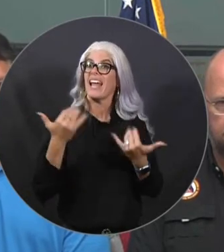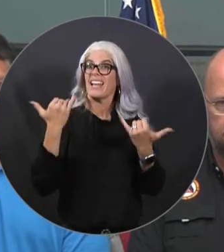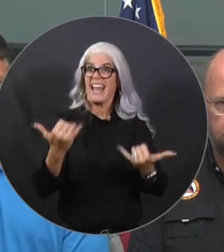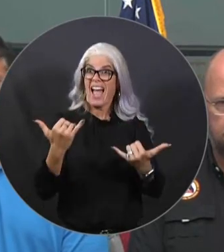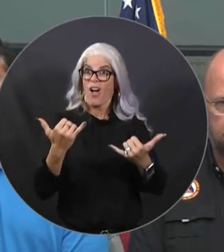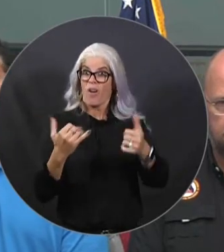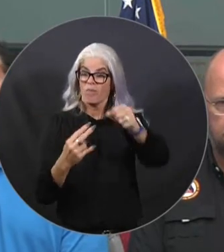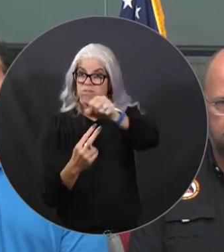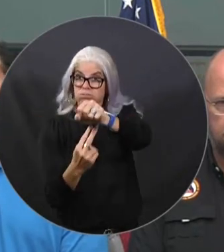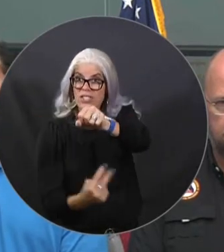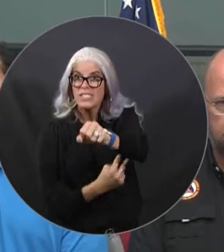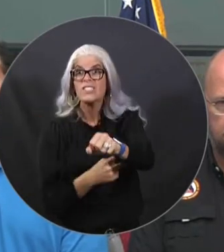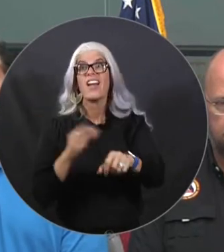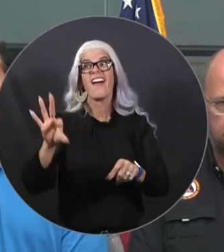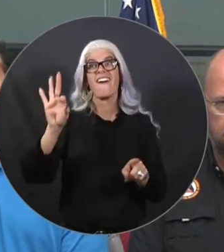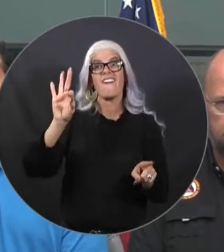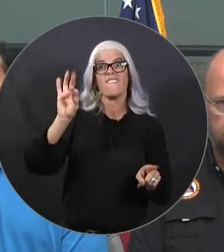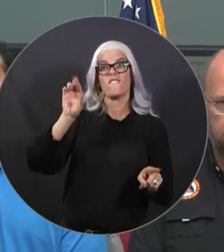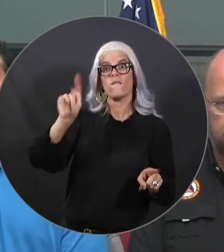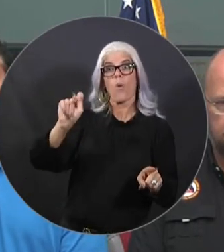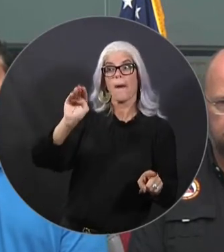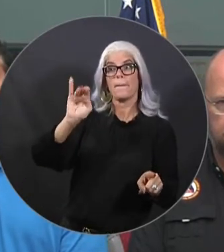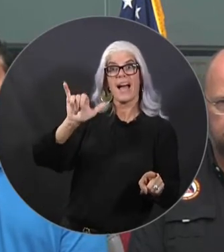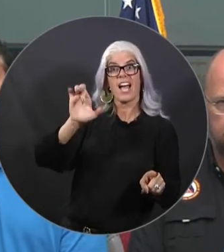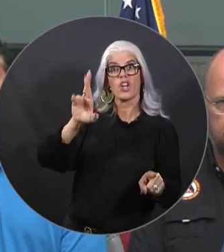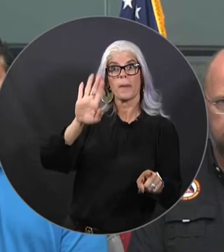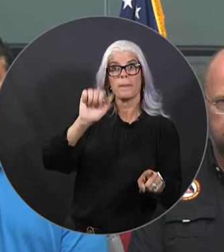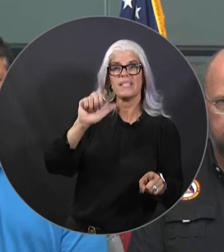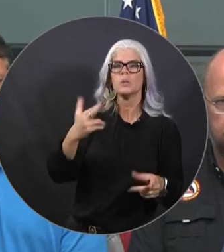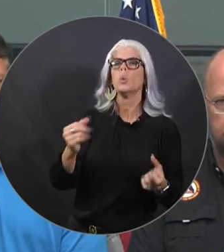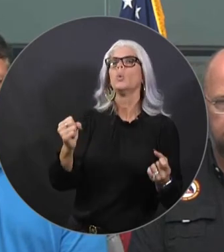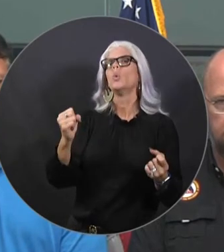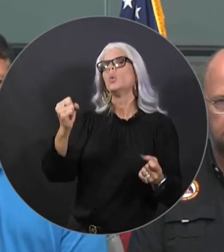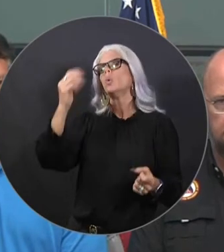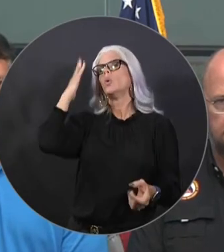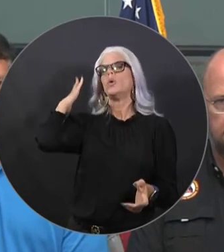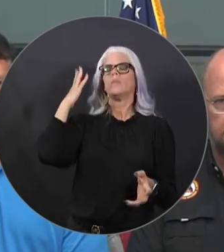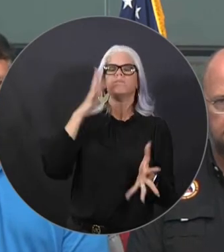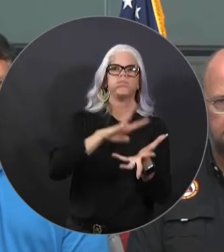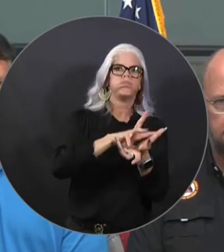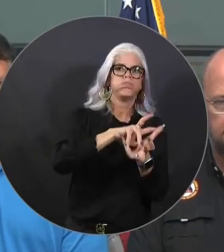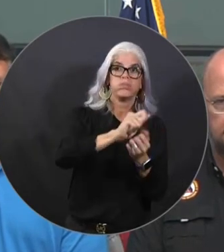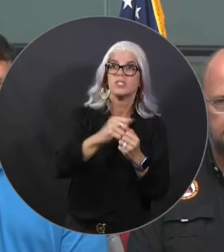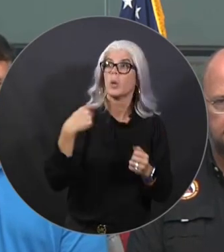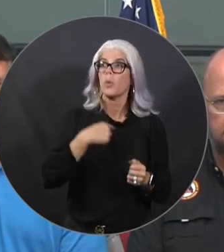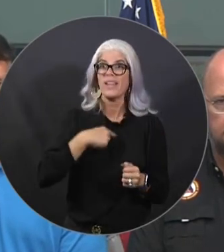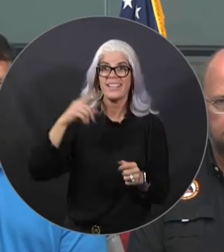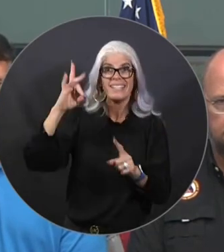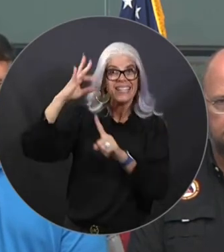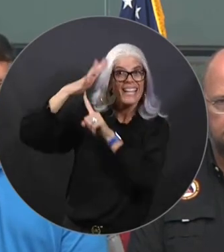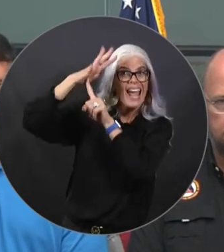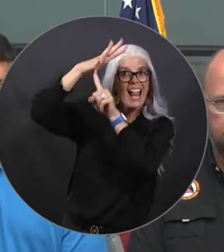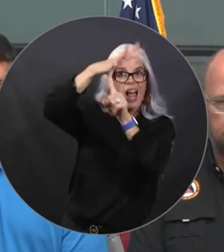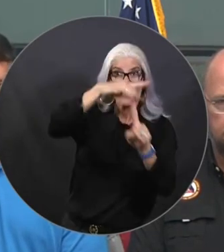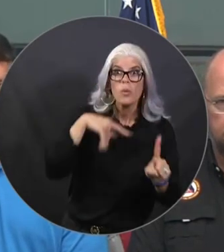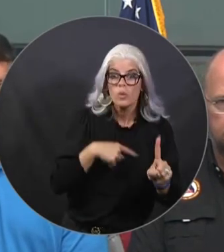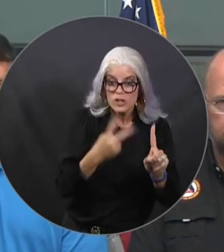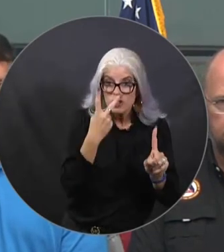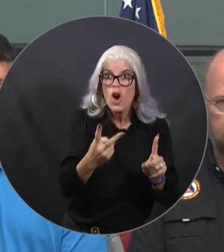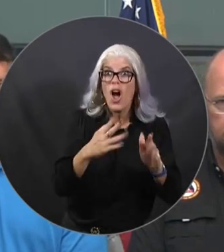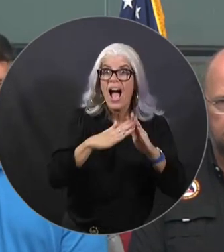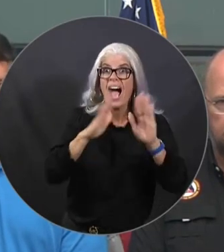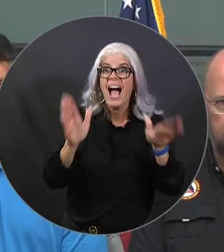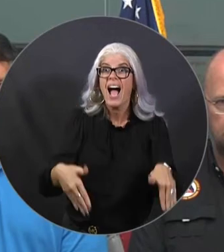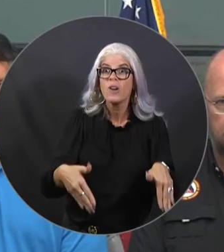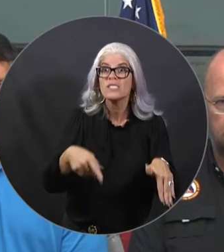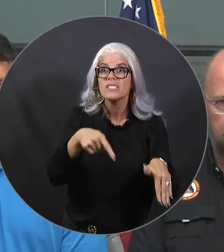serious damage. Some of the other places, when you're in a helicopter looking over, I see the homes are intact. I didn't see massive